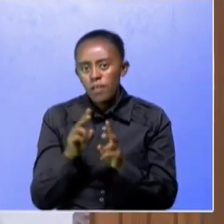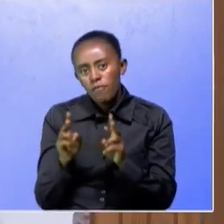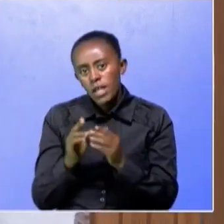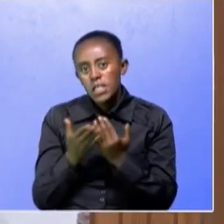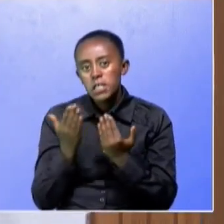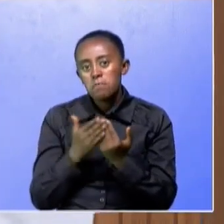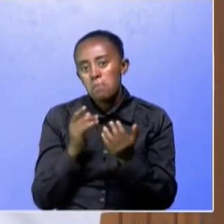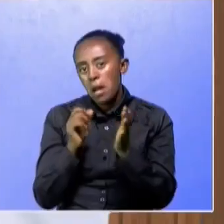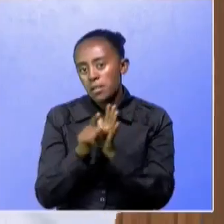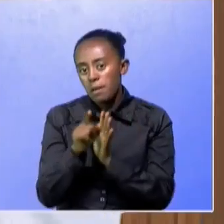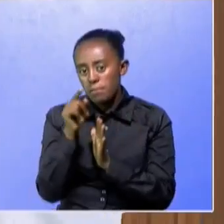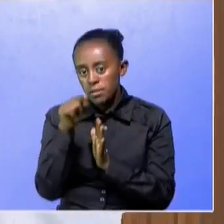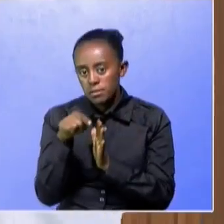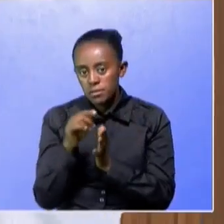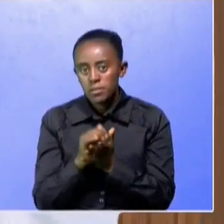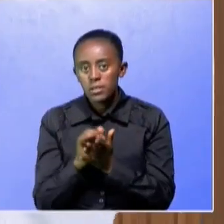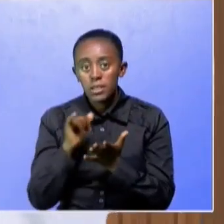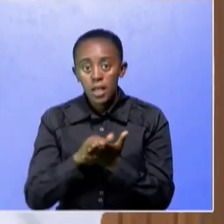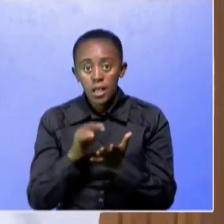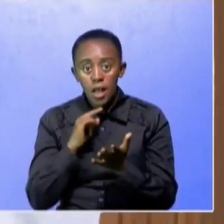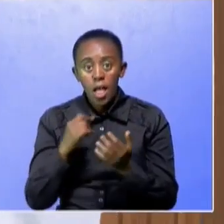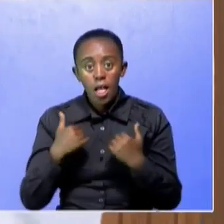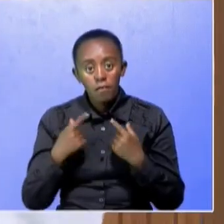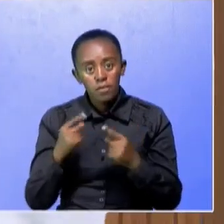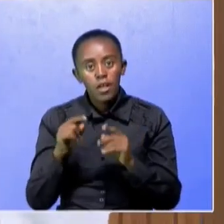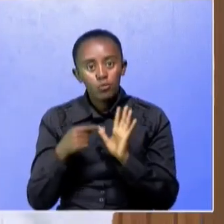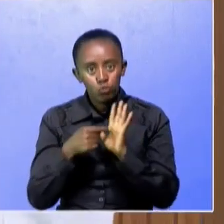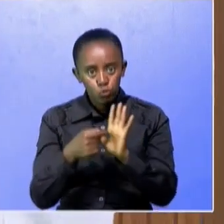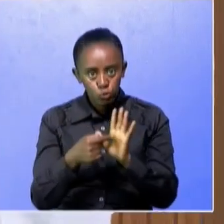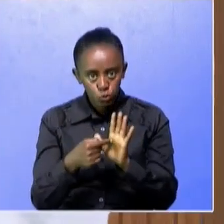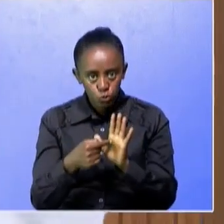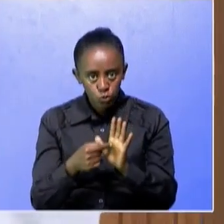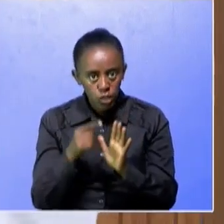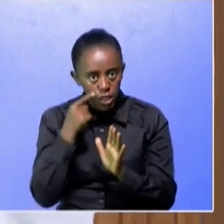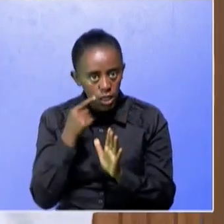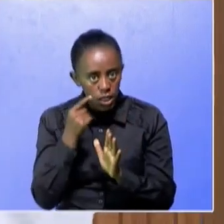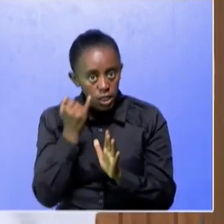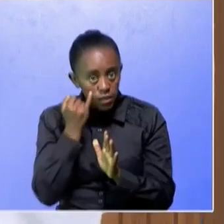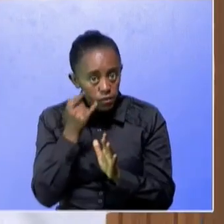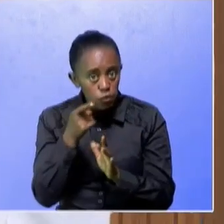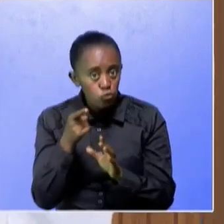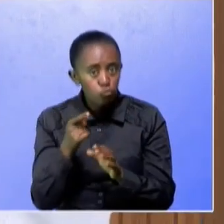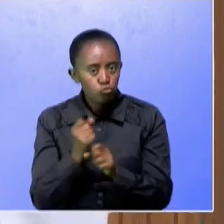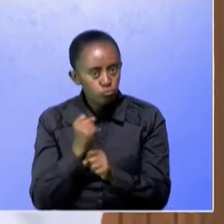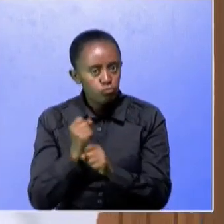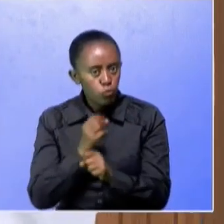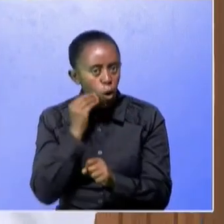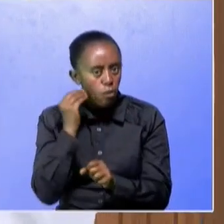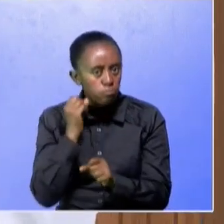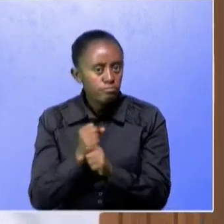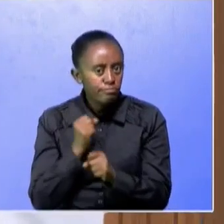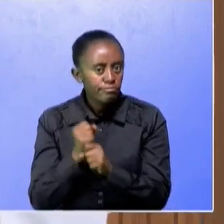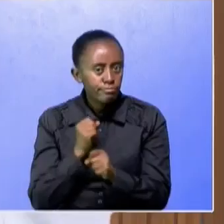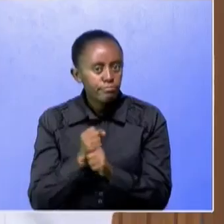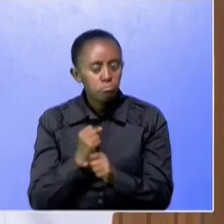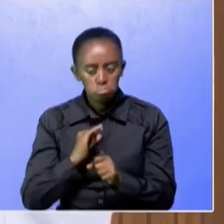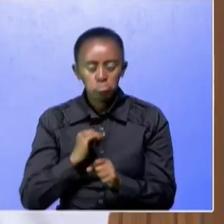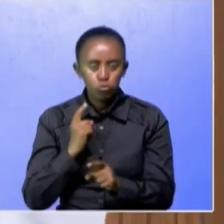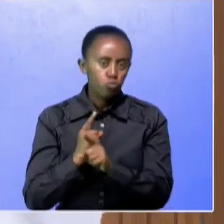simple examples that I have tried to show you that. If you are doing and practicing at home, I'm sure